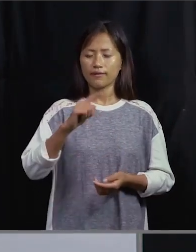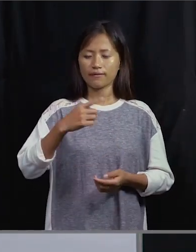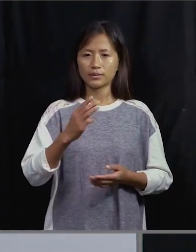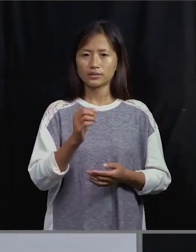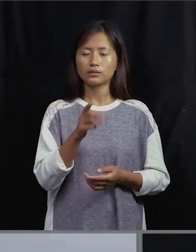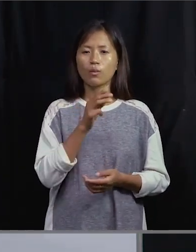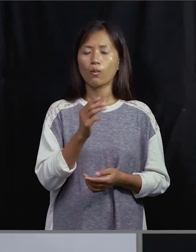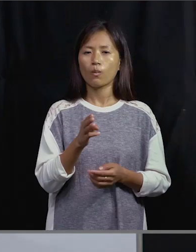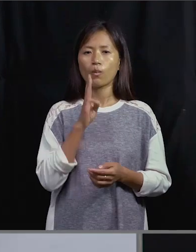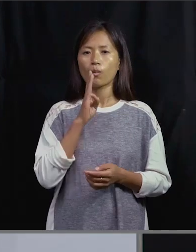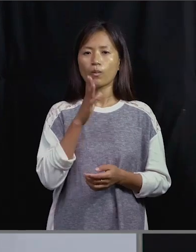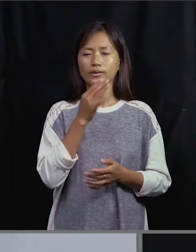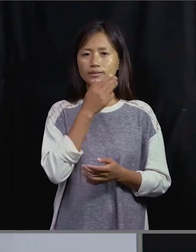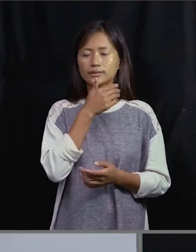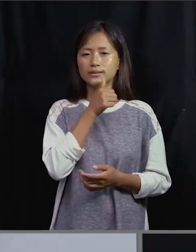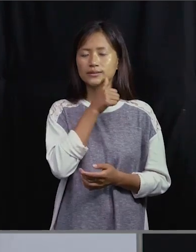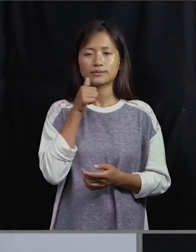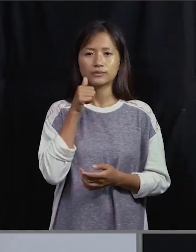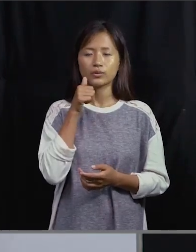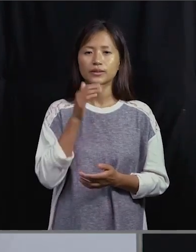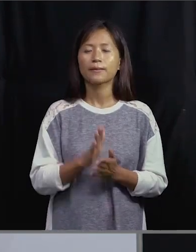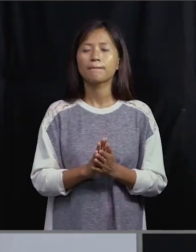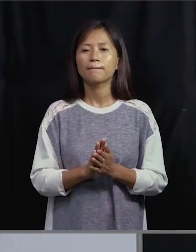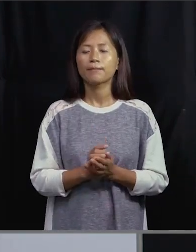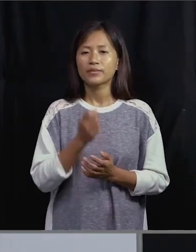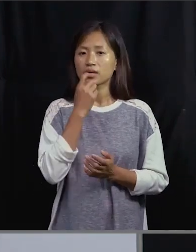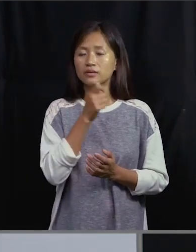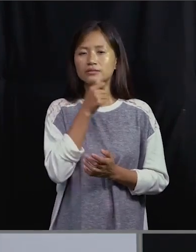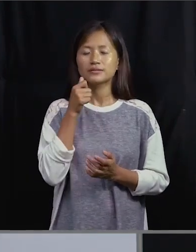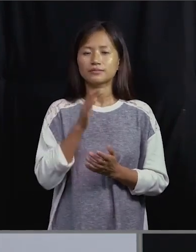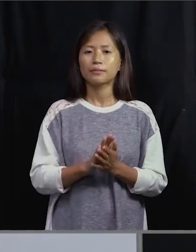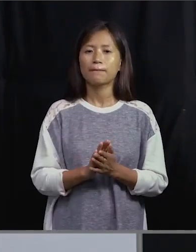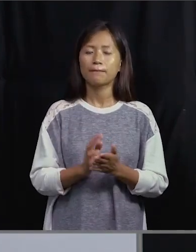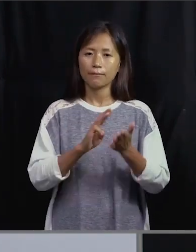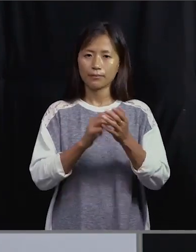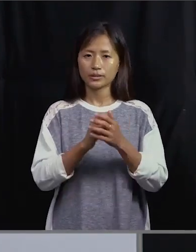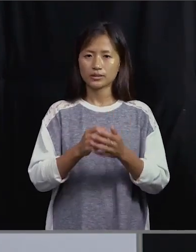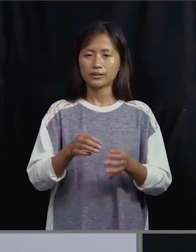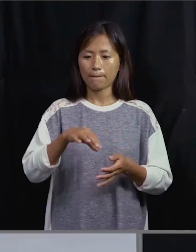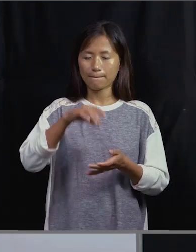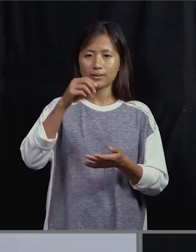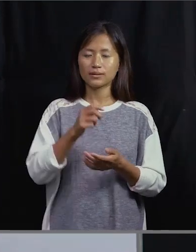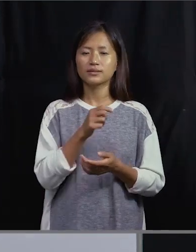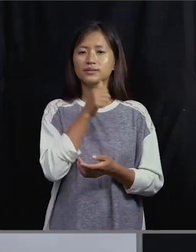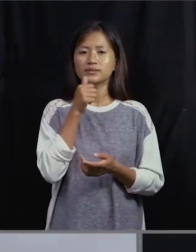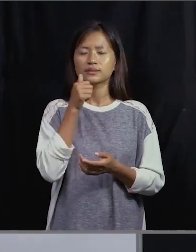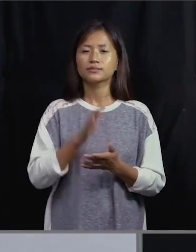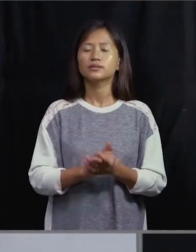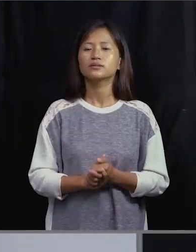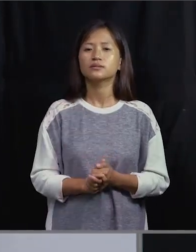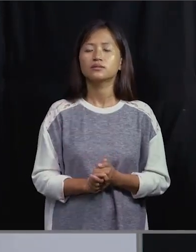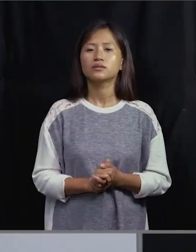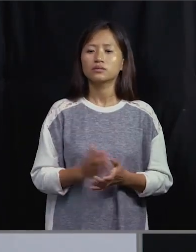are buying 2 packets of every day in a month. But because your income has increased, because your income is